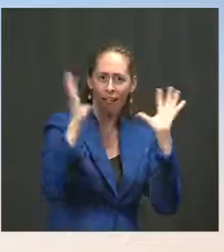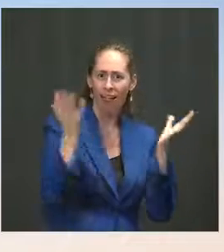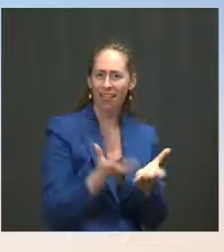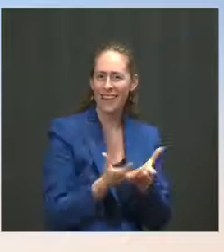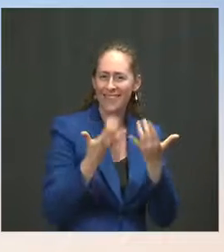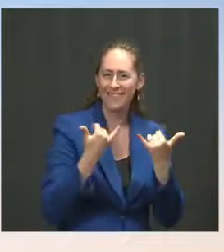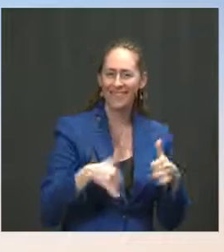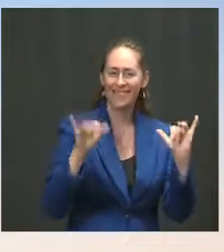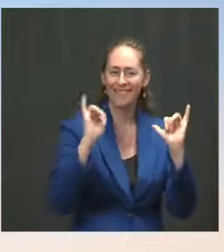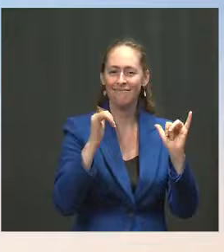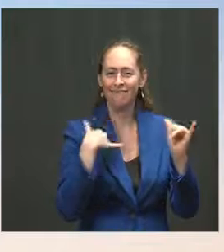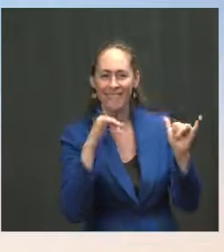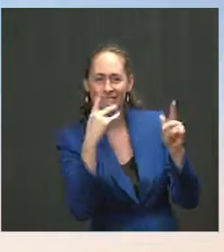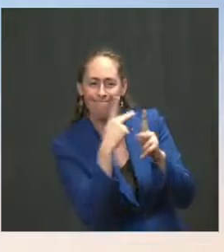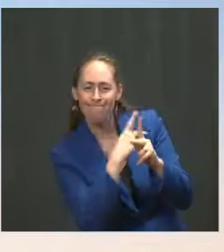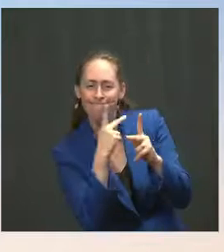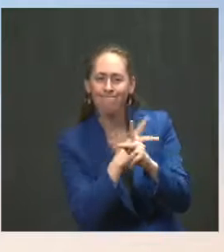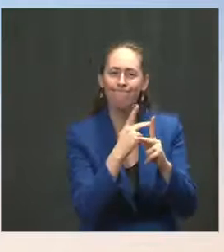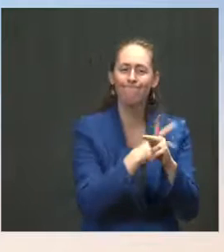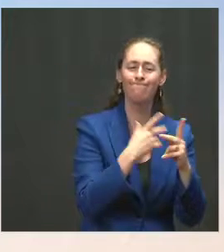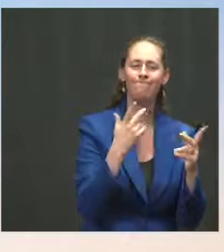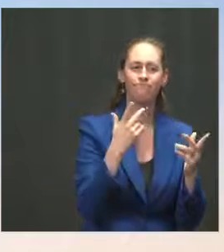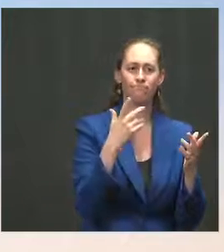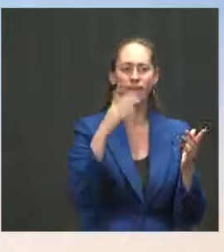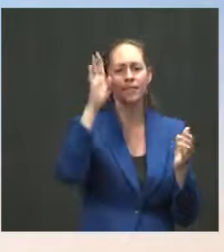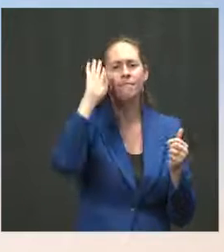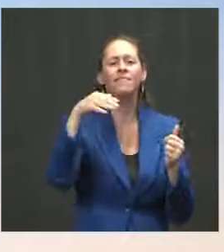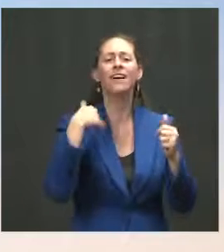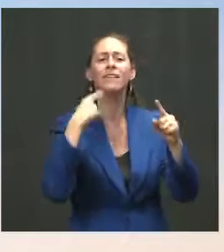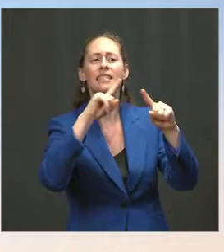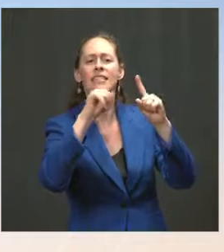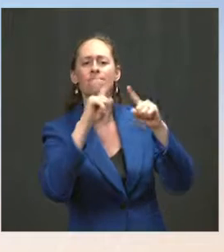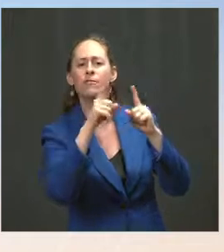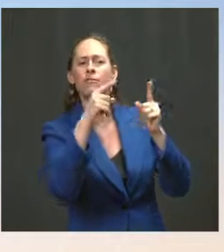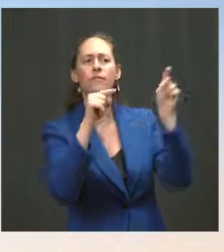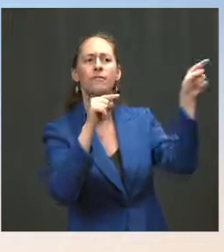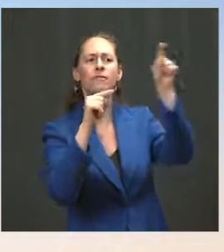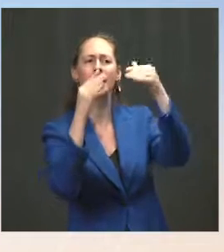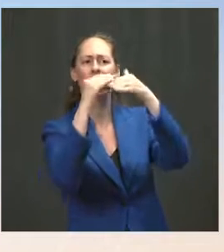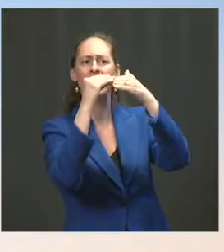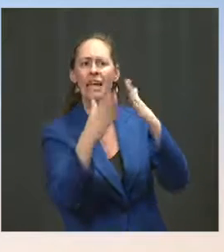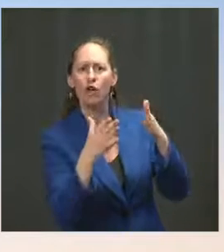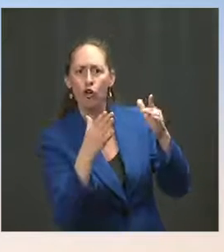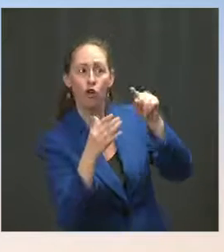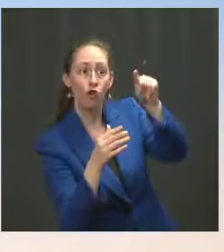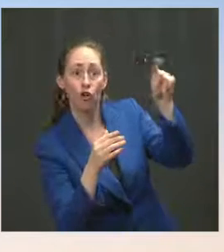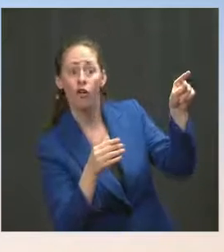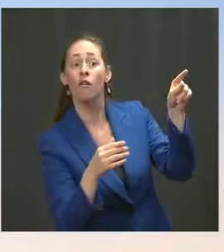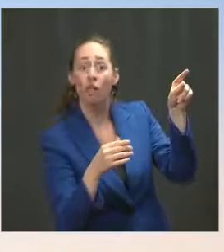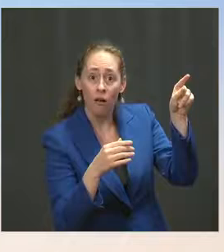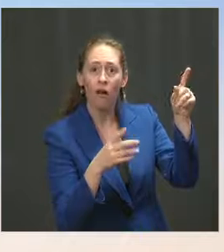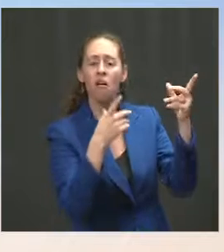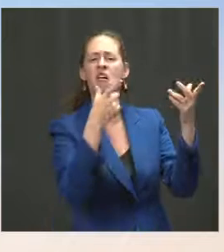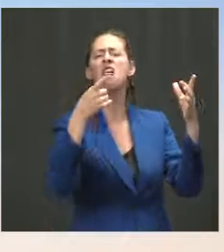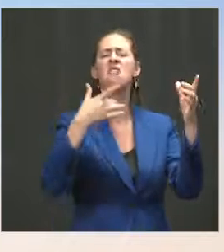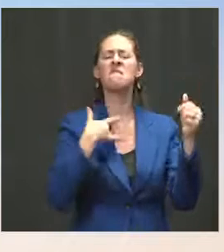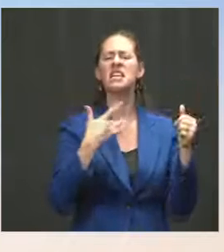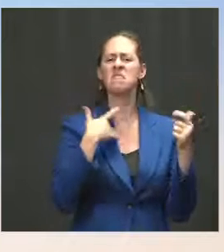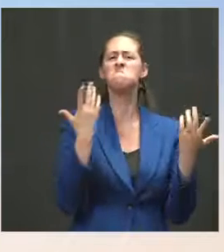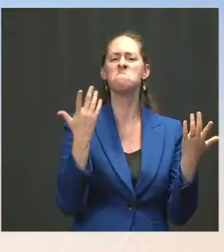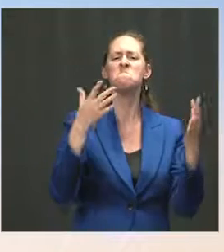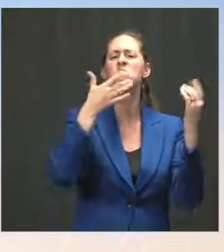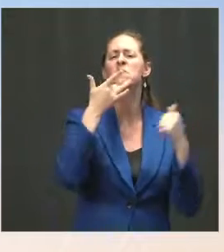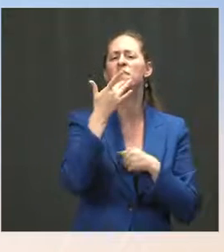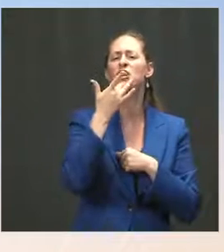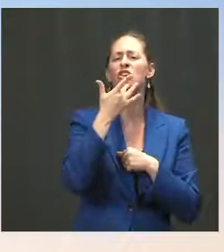We need to plan, of course. There are a number of leaders who will be invited, and this was a decision we made, also given, based on also engagements and discussions